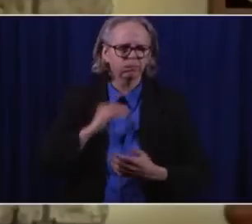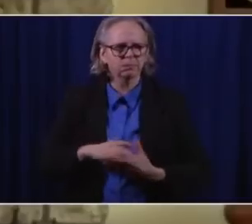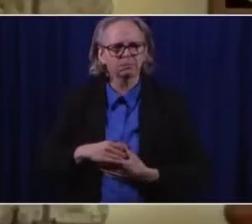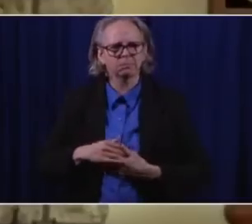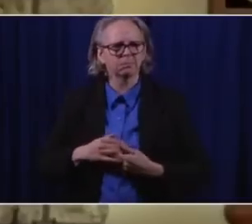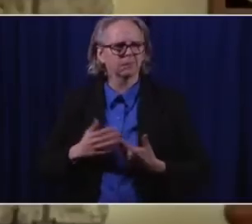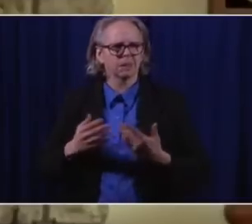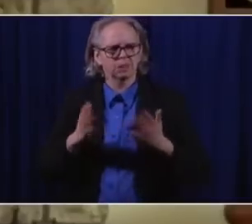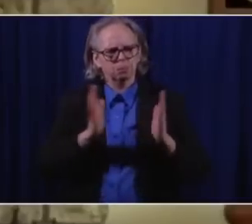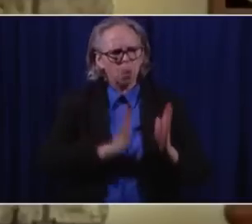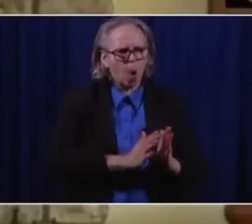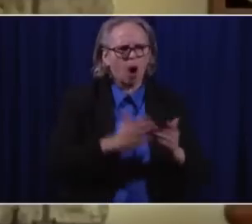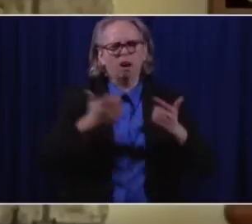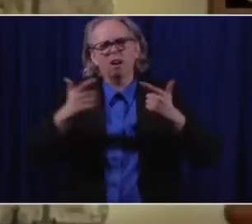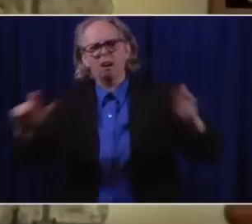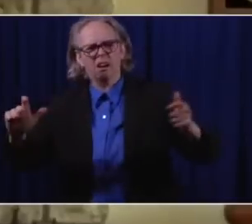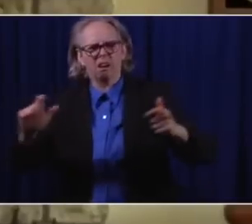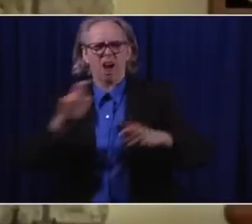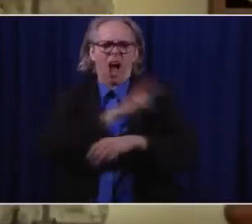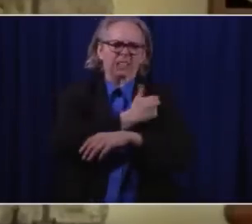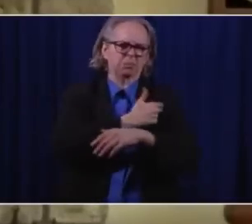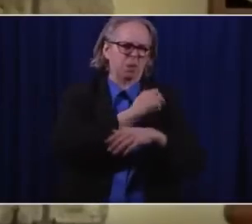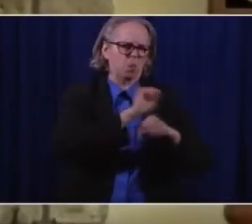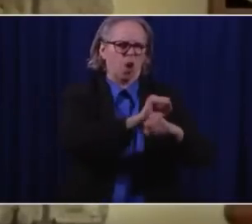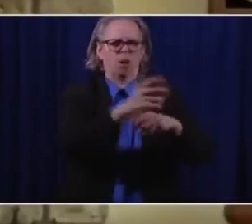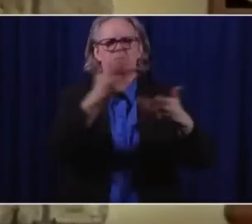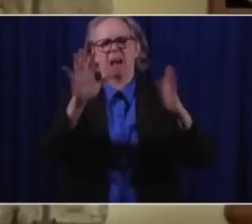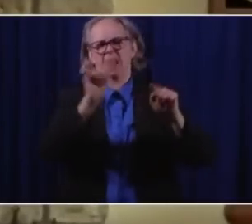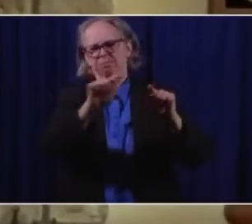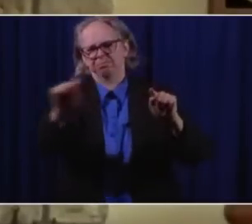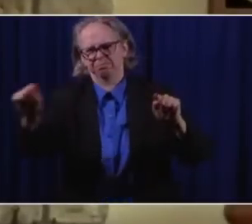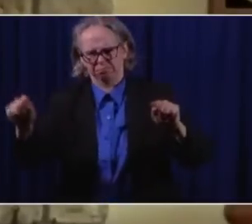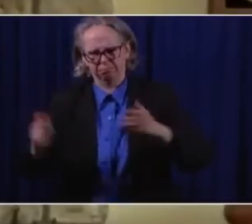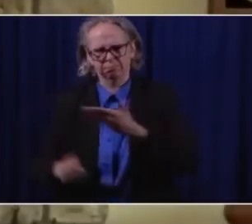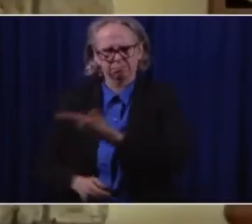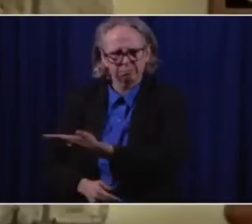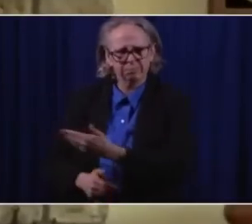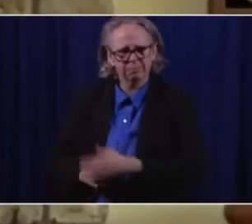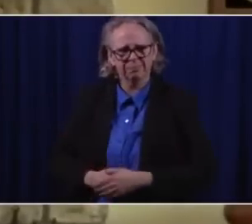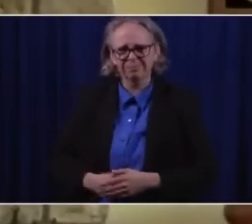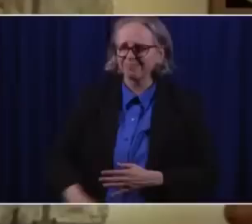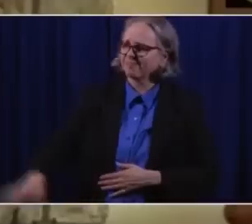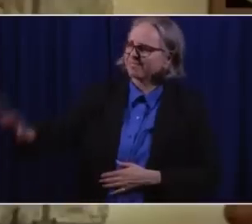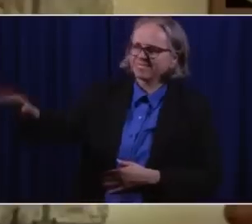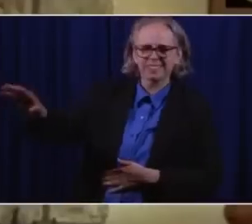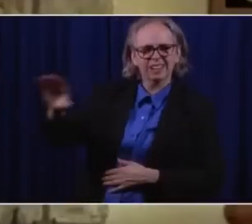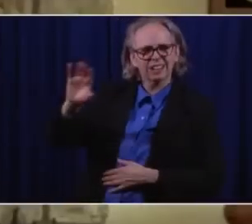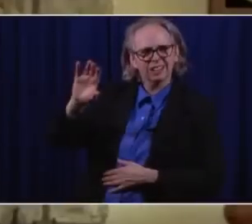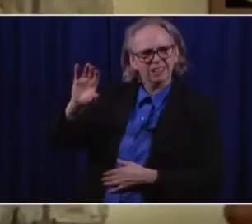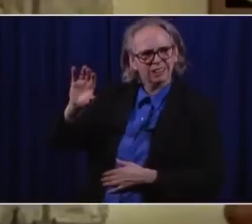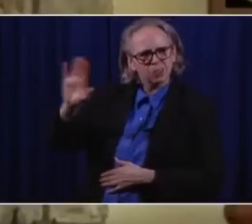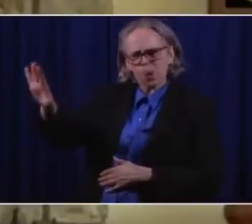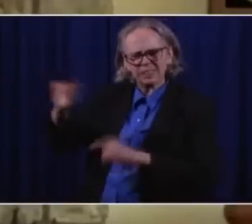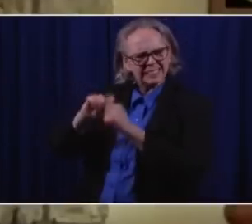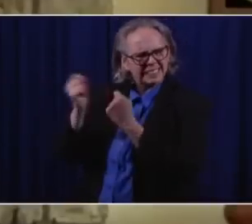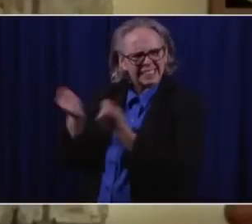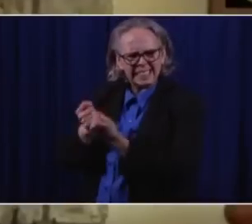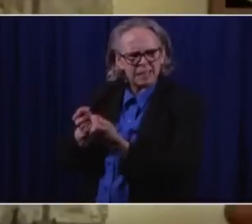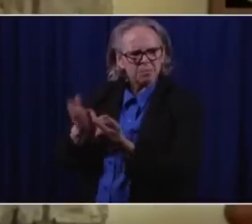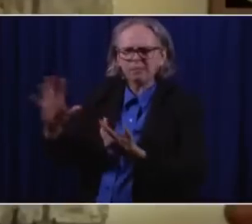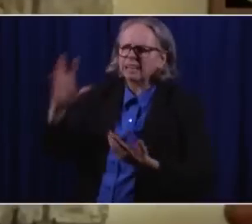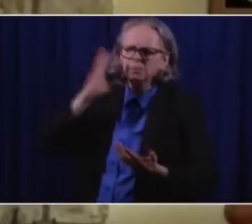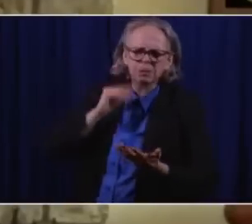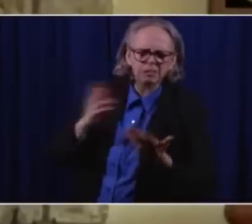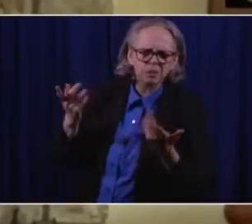inside Columbus as well. So what does it look like for your team right now? Tell us